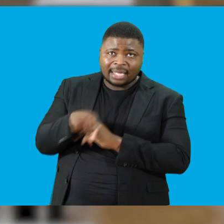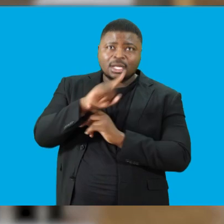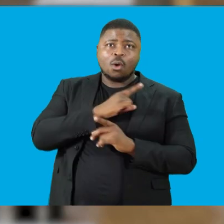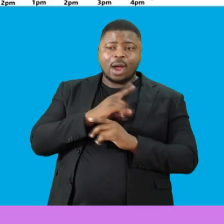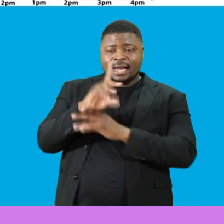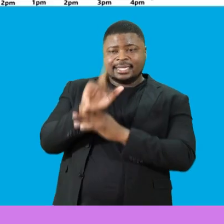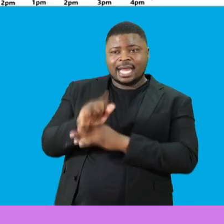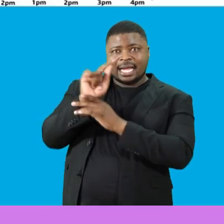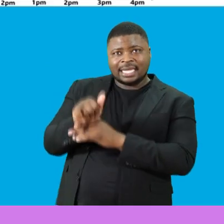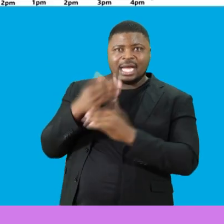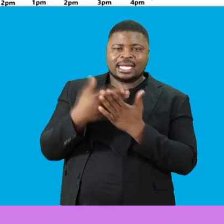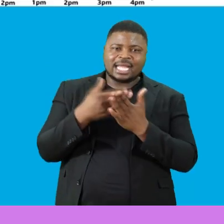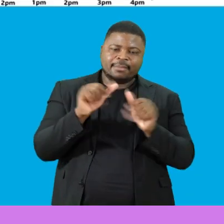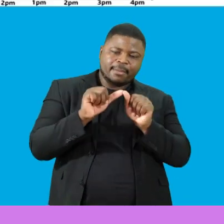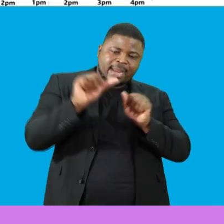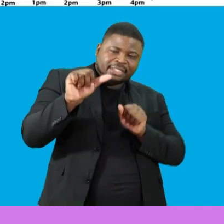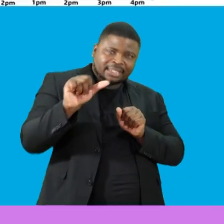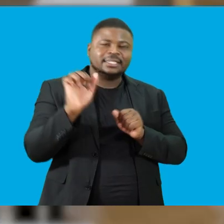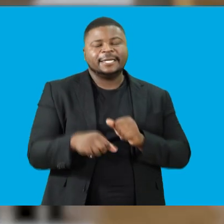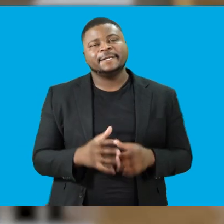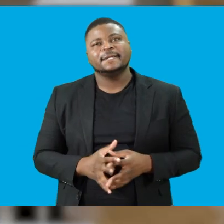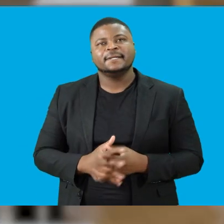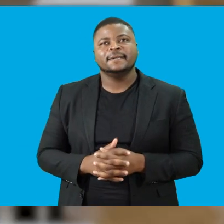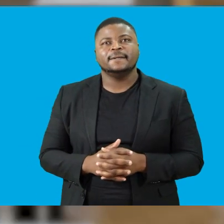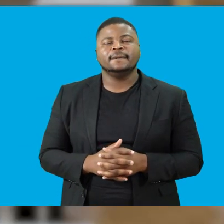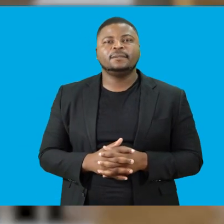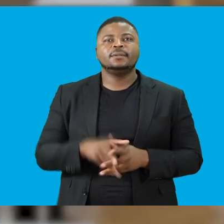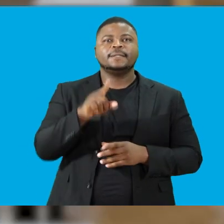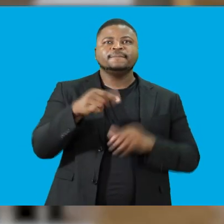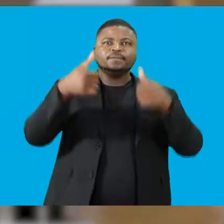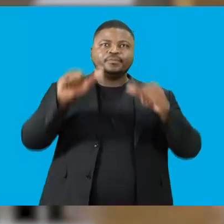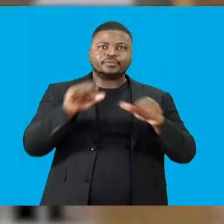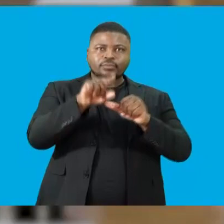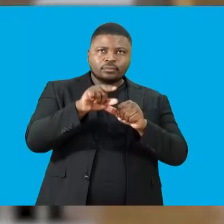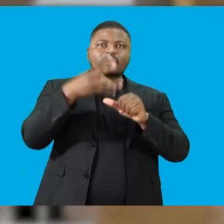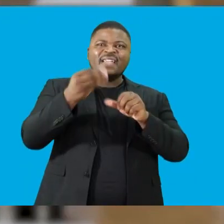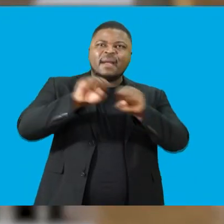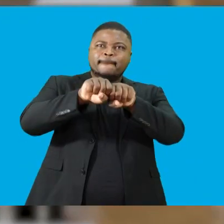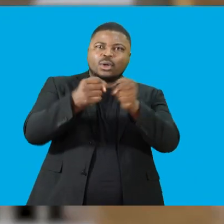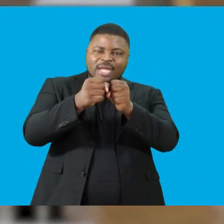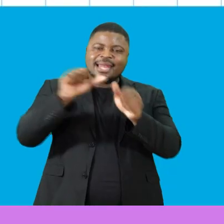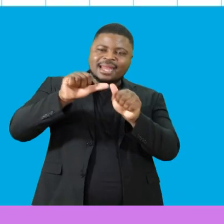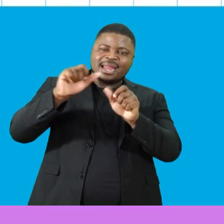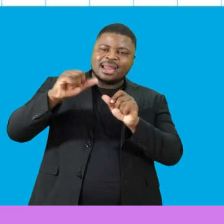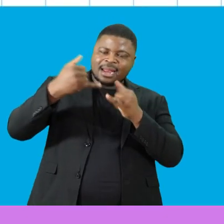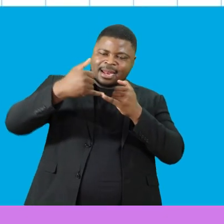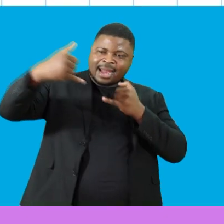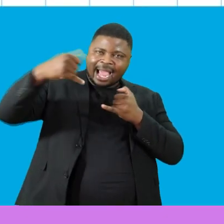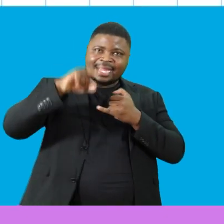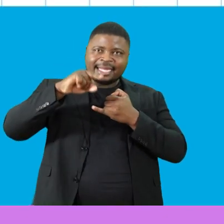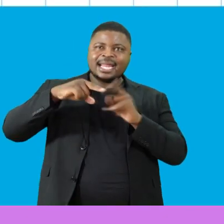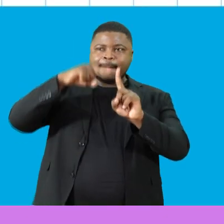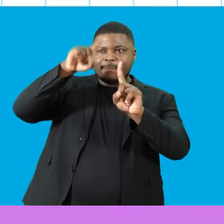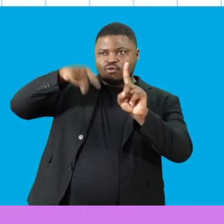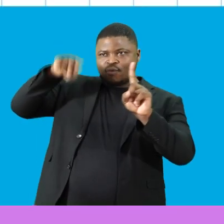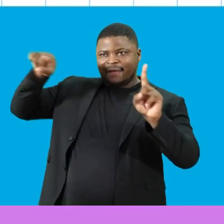data that can be measured. So we can only measure temperature. Then we go to a broken line graph. A broken line graph is a graph